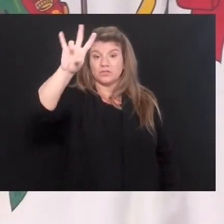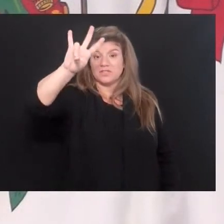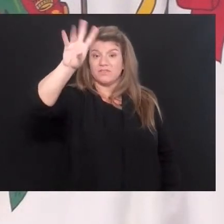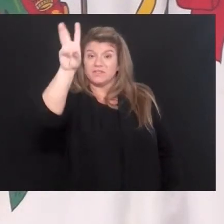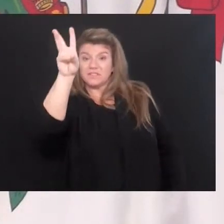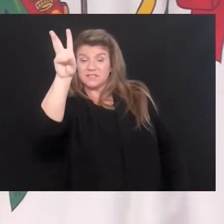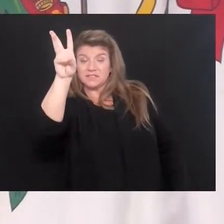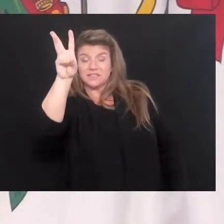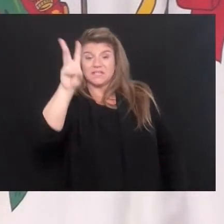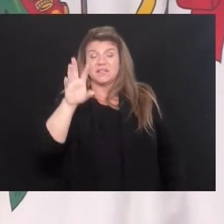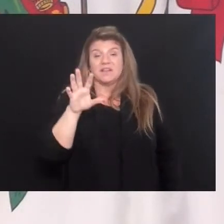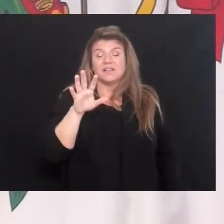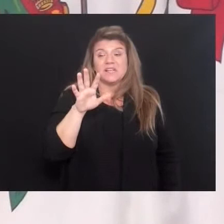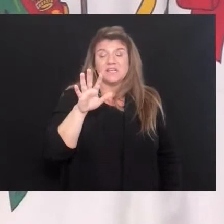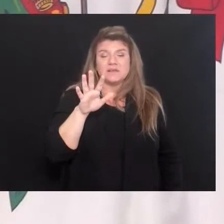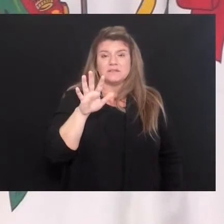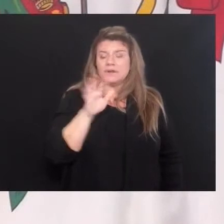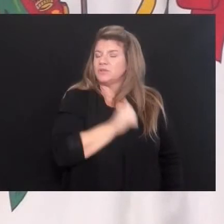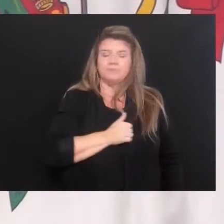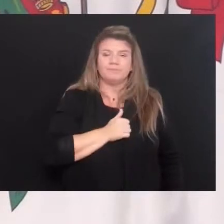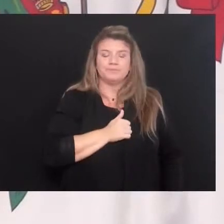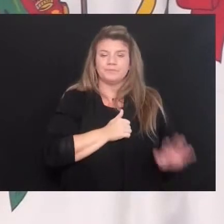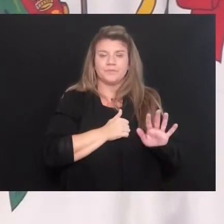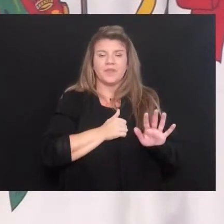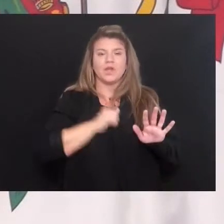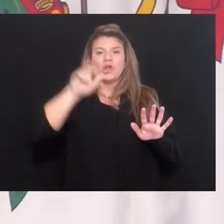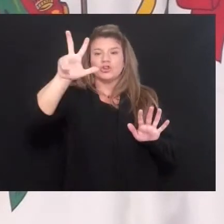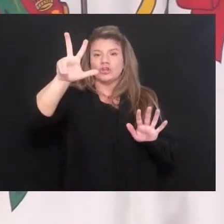3,276th death is the